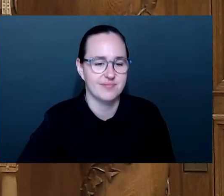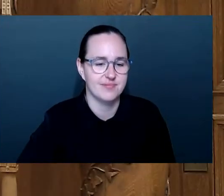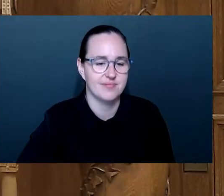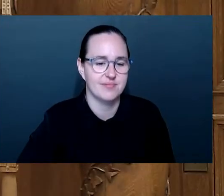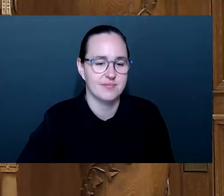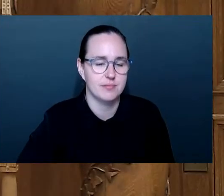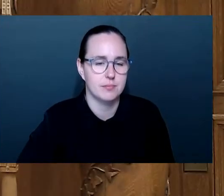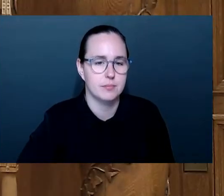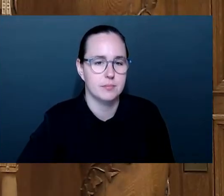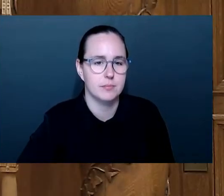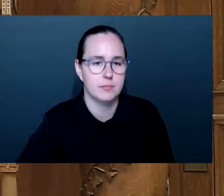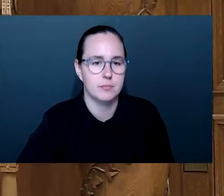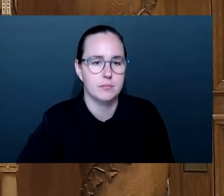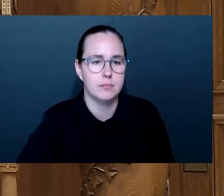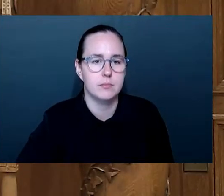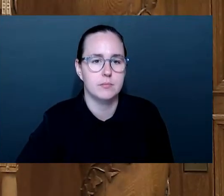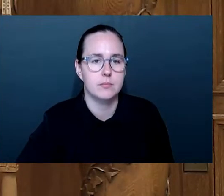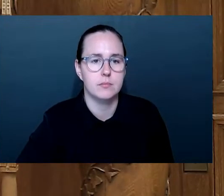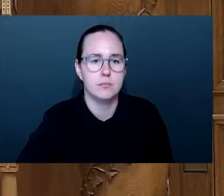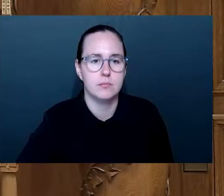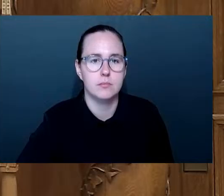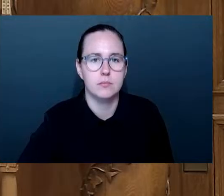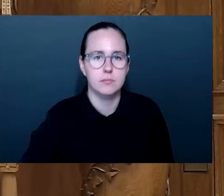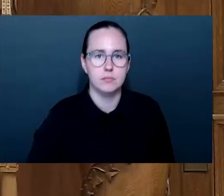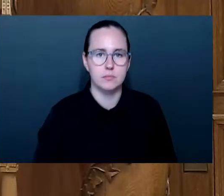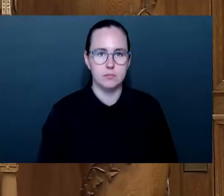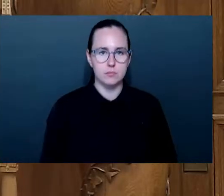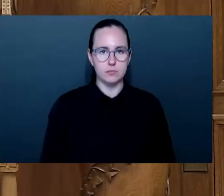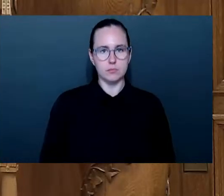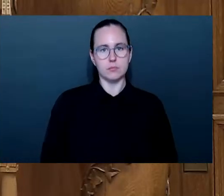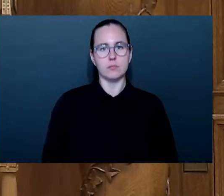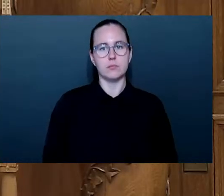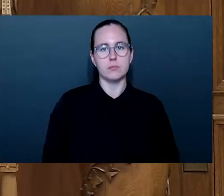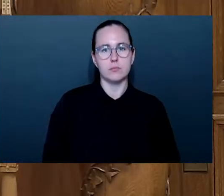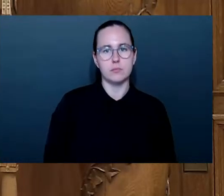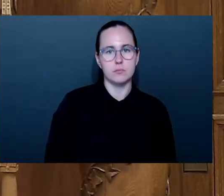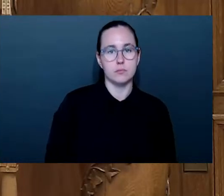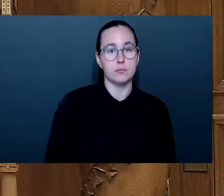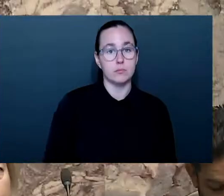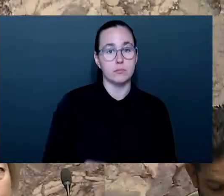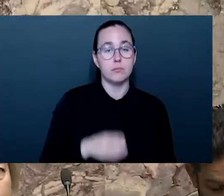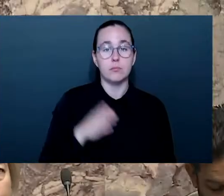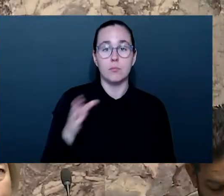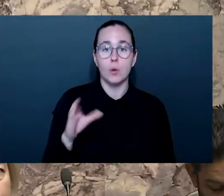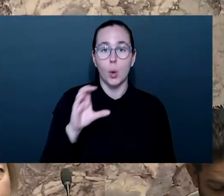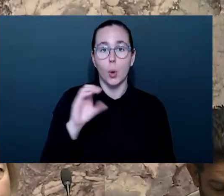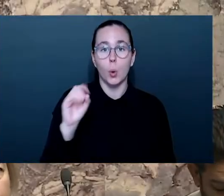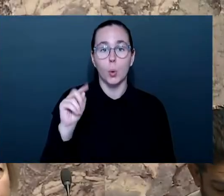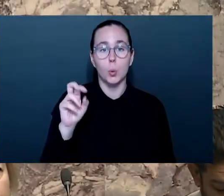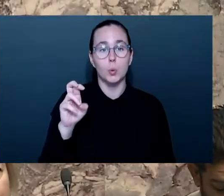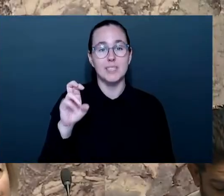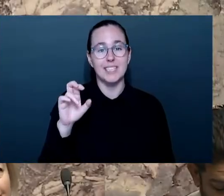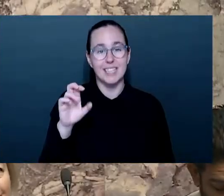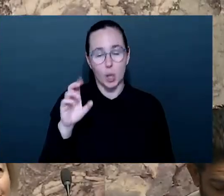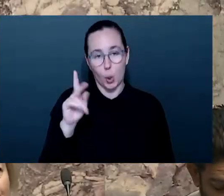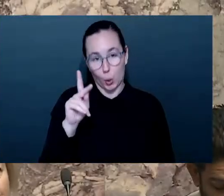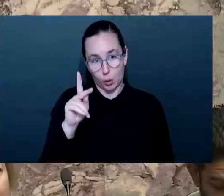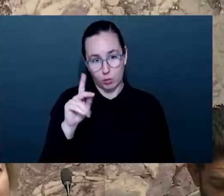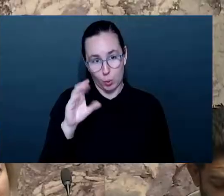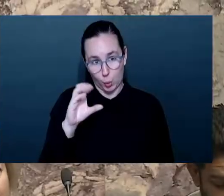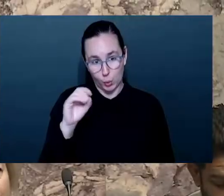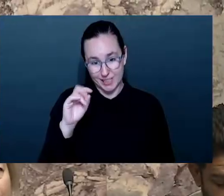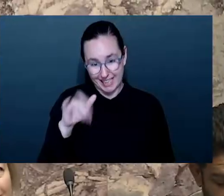Member for Kootenay Rockies. Well, thank you, Mr. Speaker. When we get a chance to recognize our support staff, it's